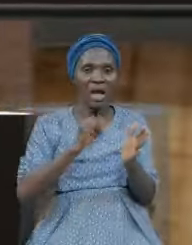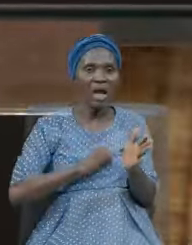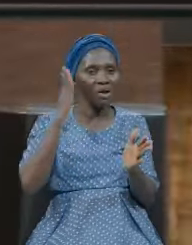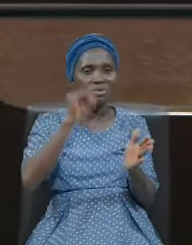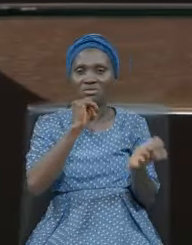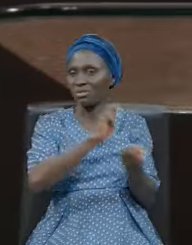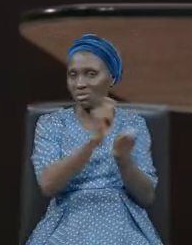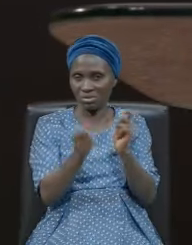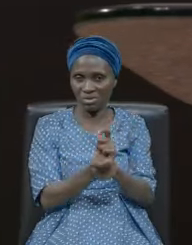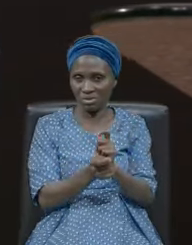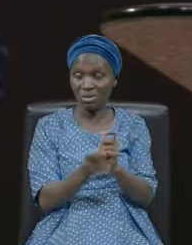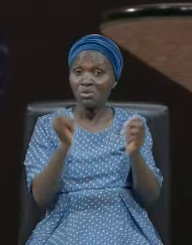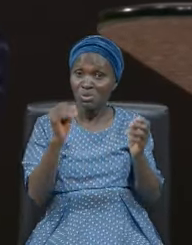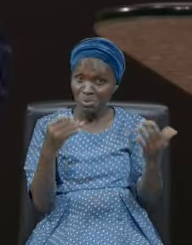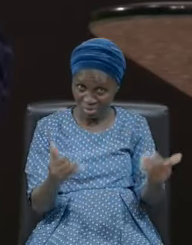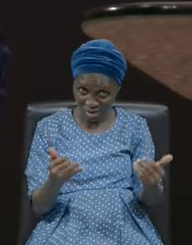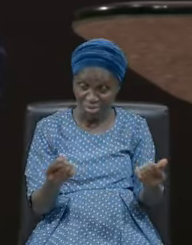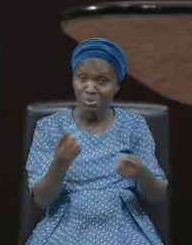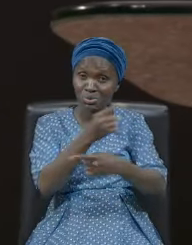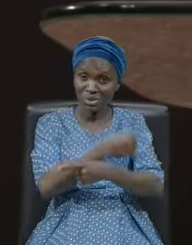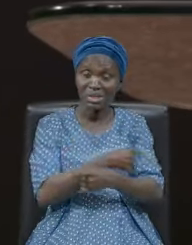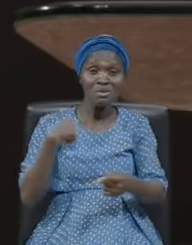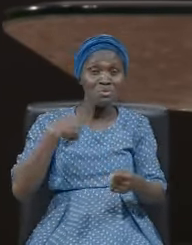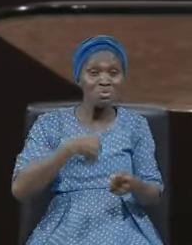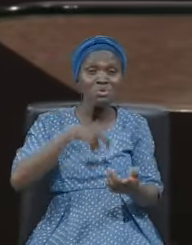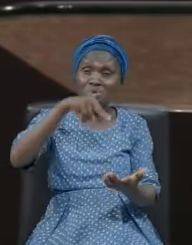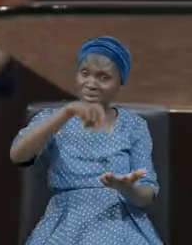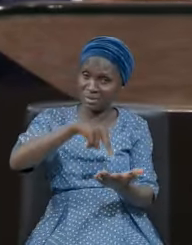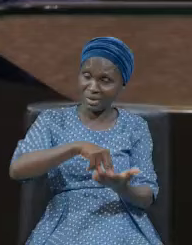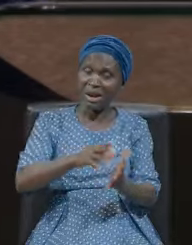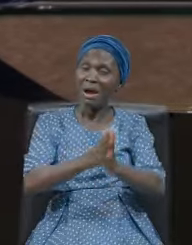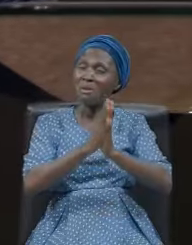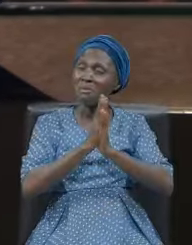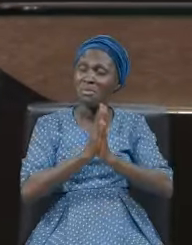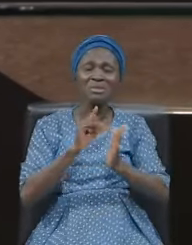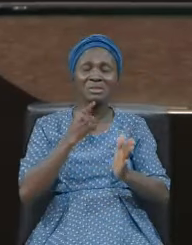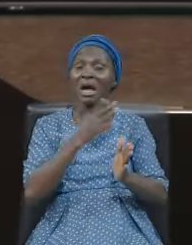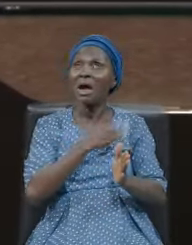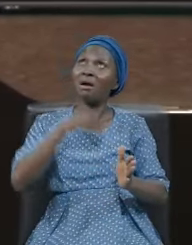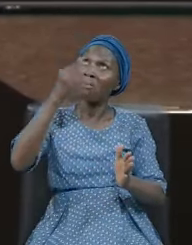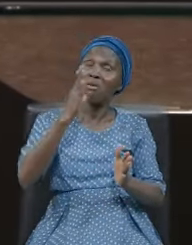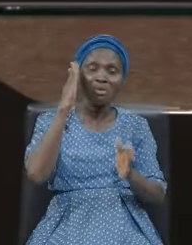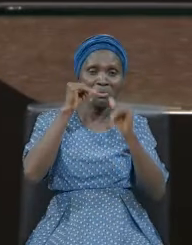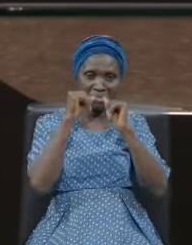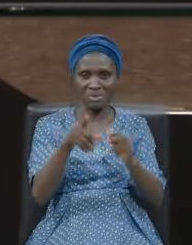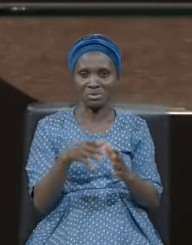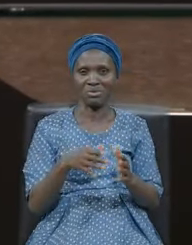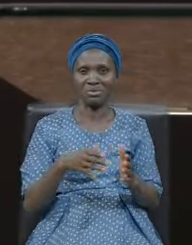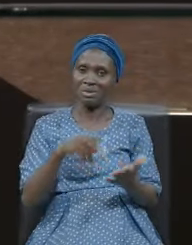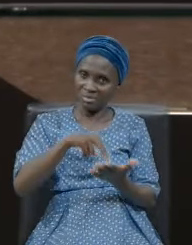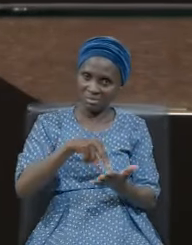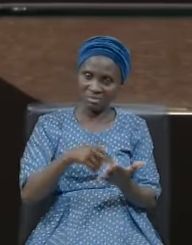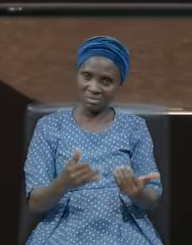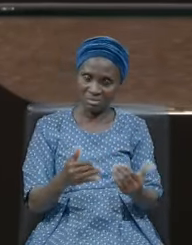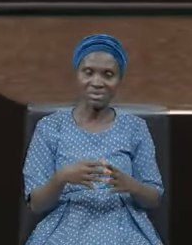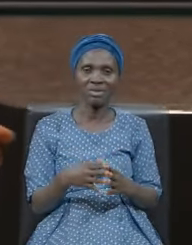up. We're going to pray. We're going to really, really pray. And God will bless you. Let's rise up now. Everything